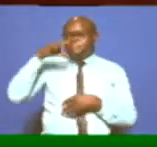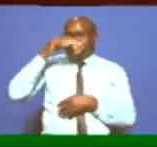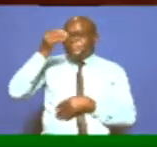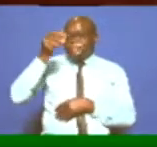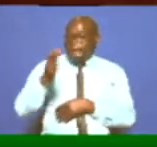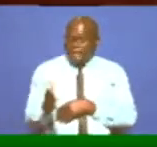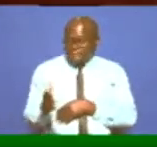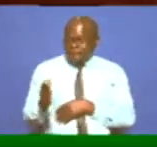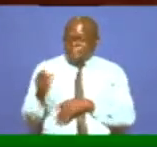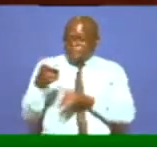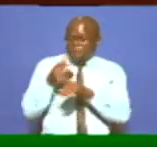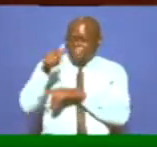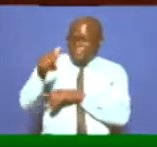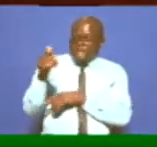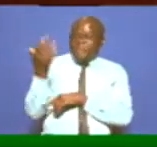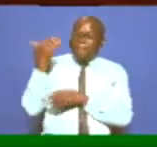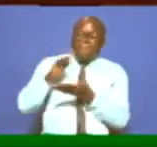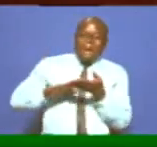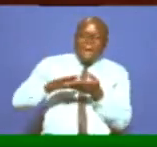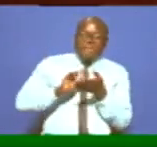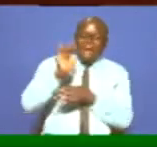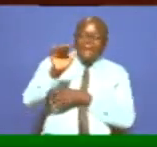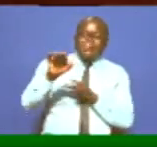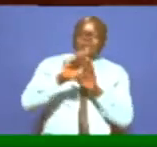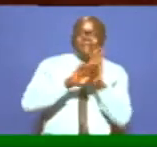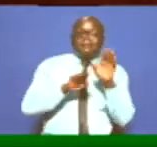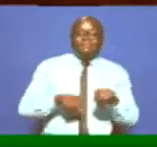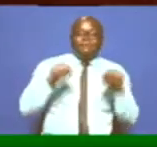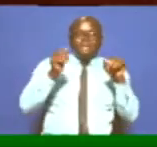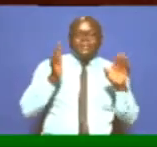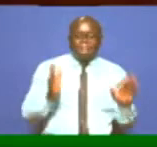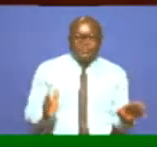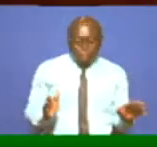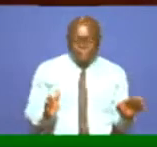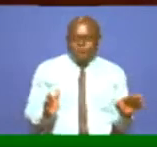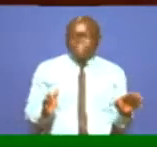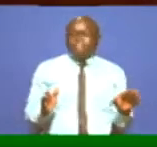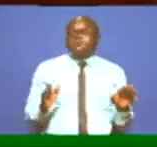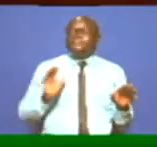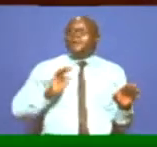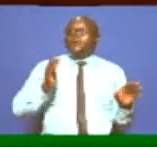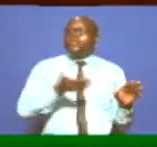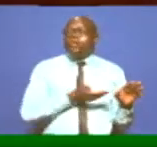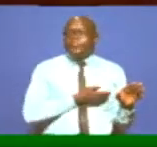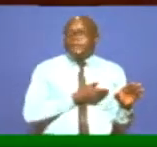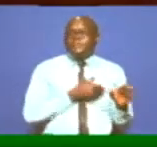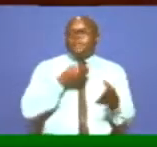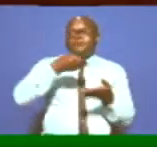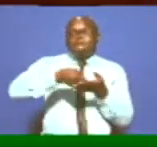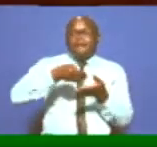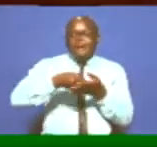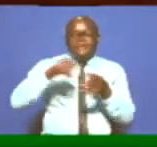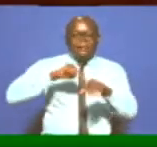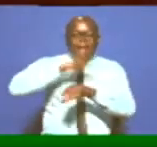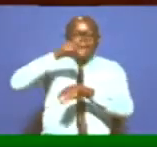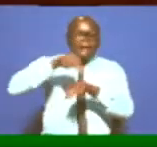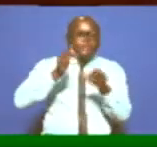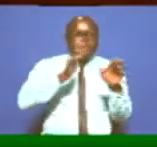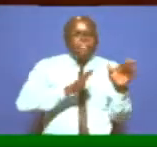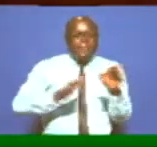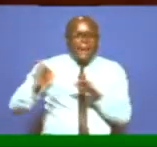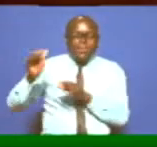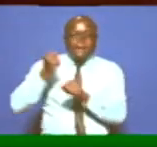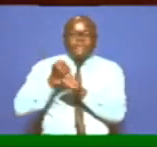is against this background that I seek a statement from the chairperson of the Departmental Committee on Finance and National Planning on the